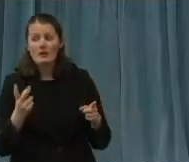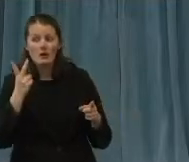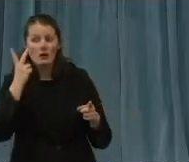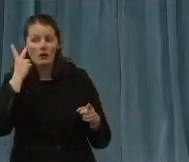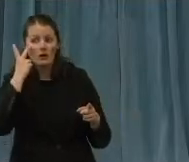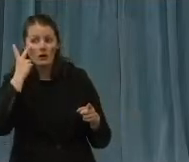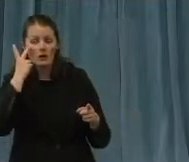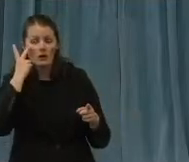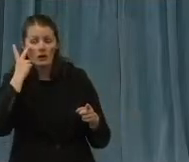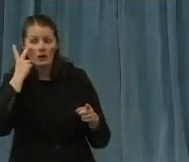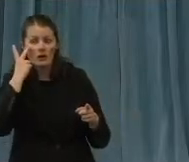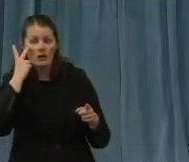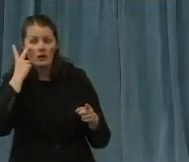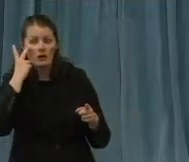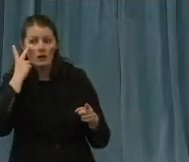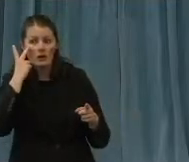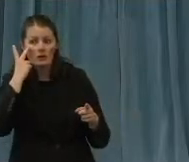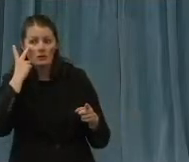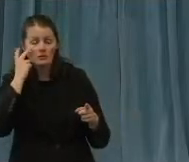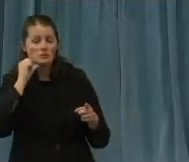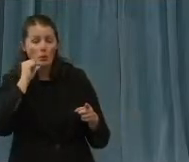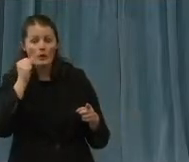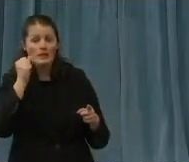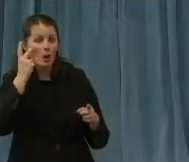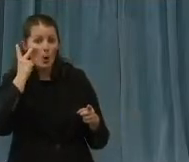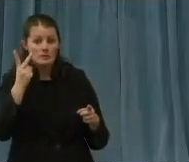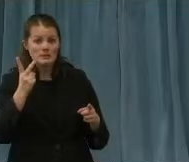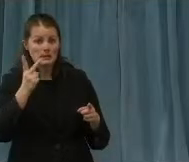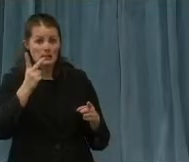the ability to send teams in to help eradicate that.